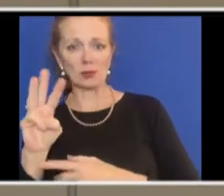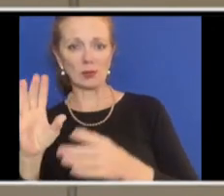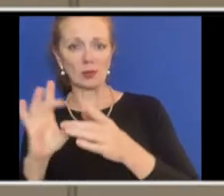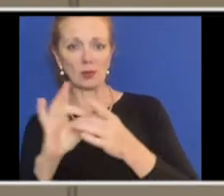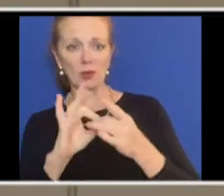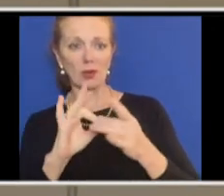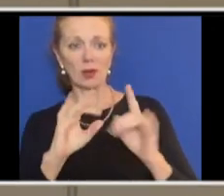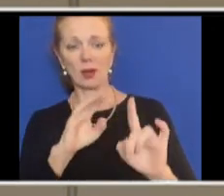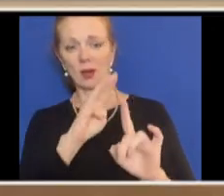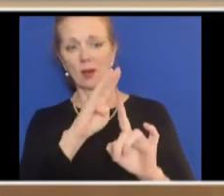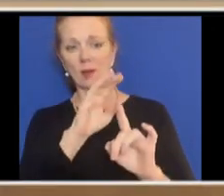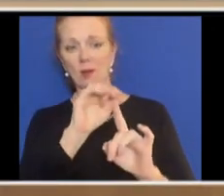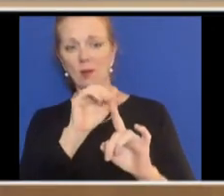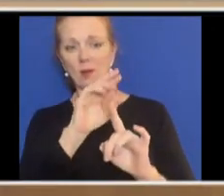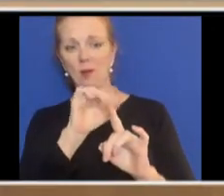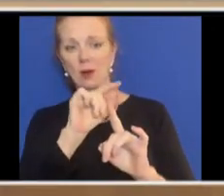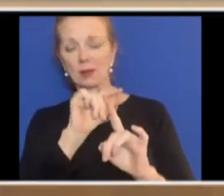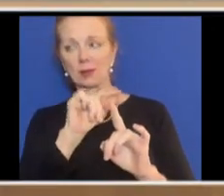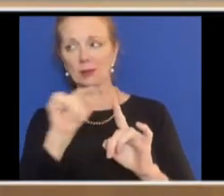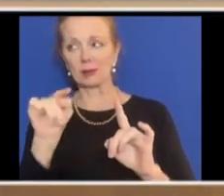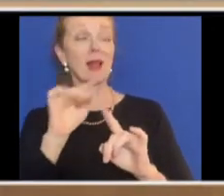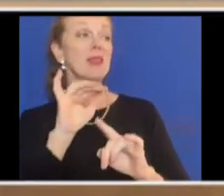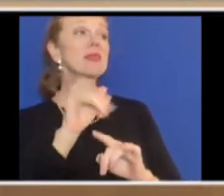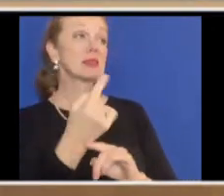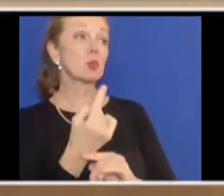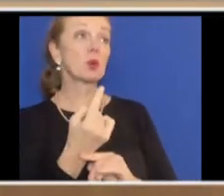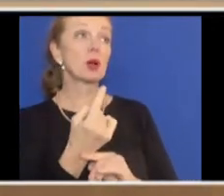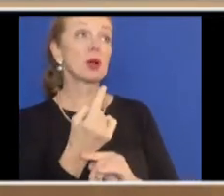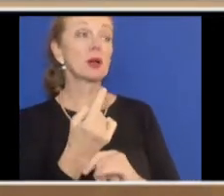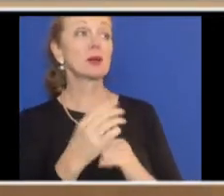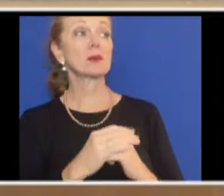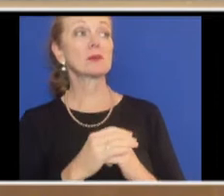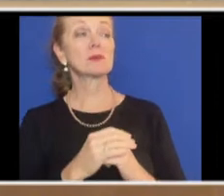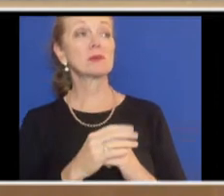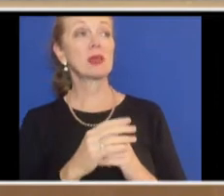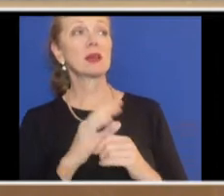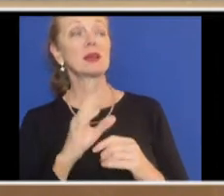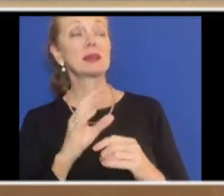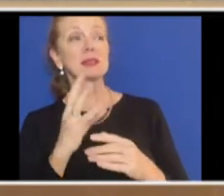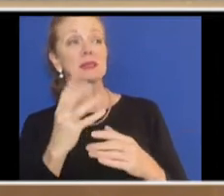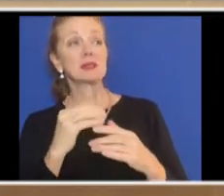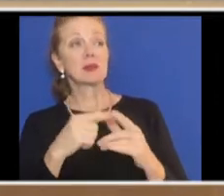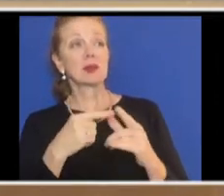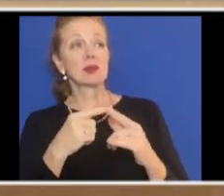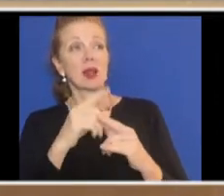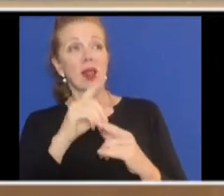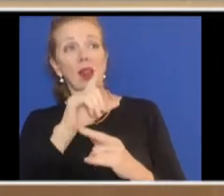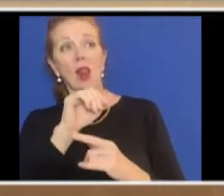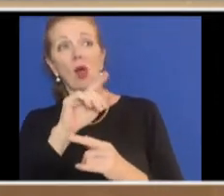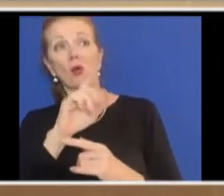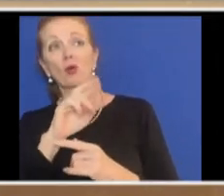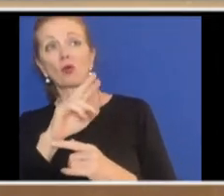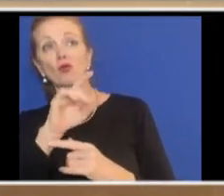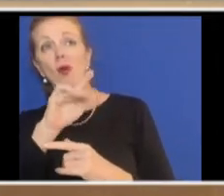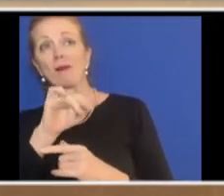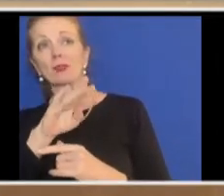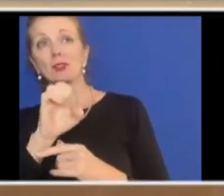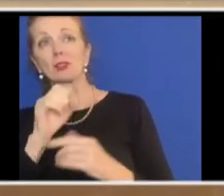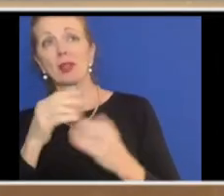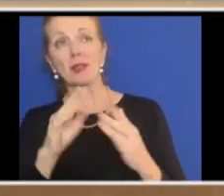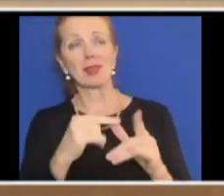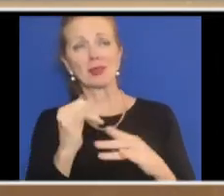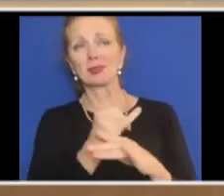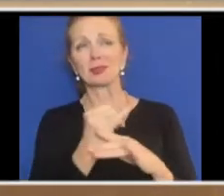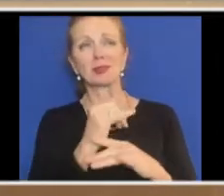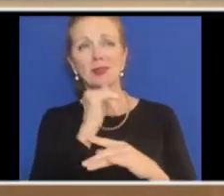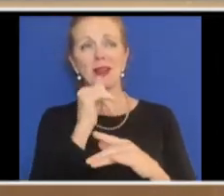and that's that's one and I think the the context of it being along crafter's Lane with some industrial uses on the front I know they're not